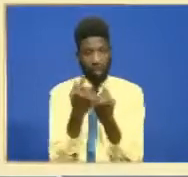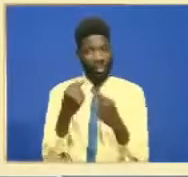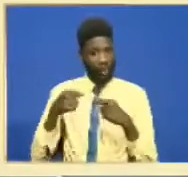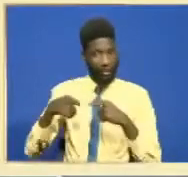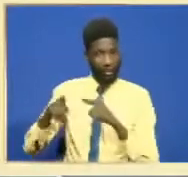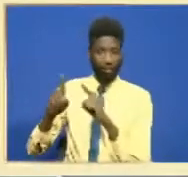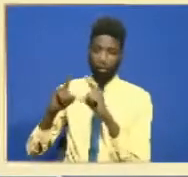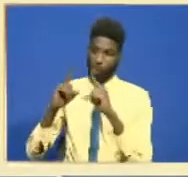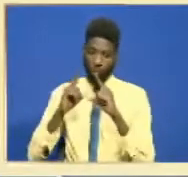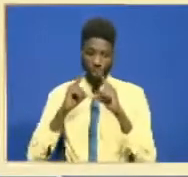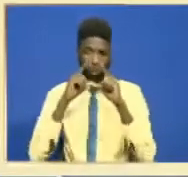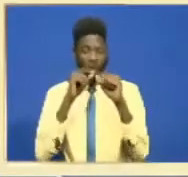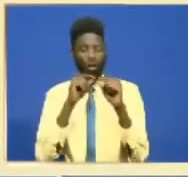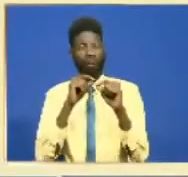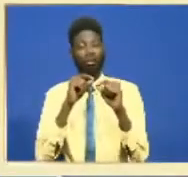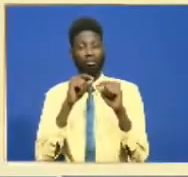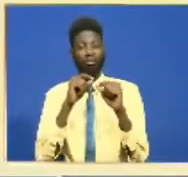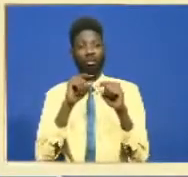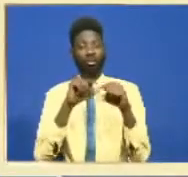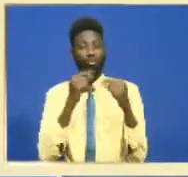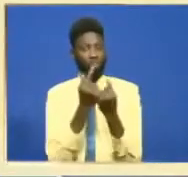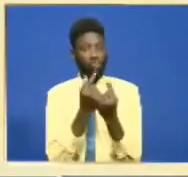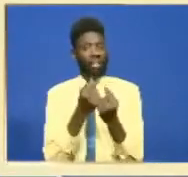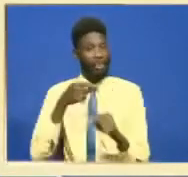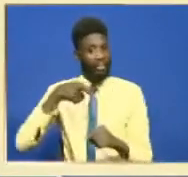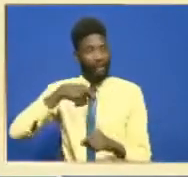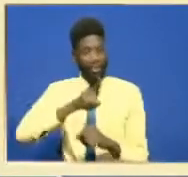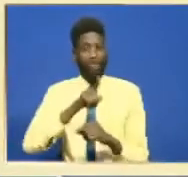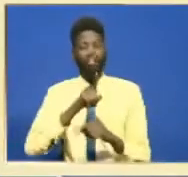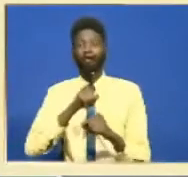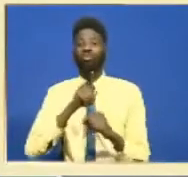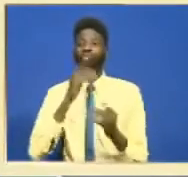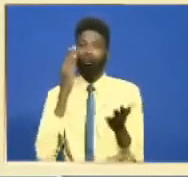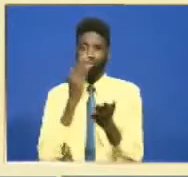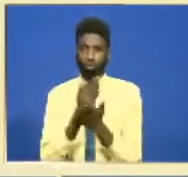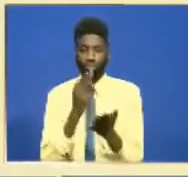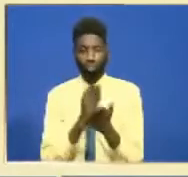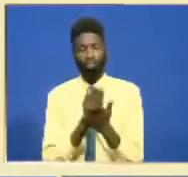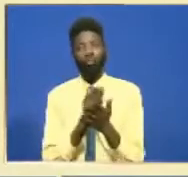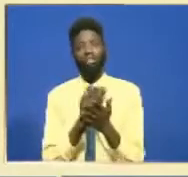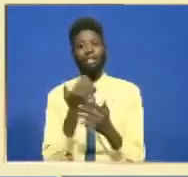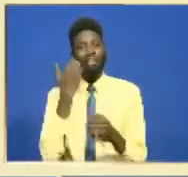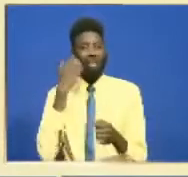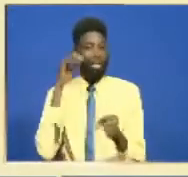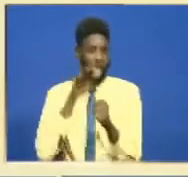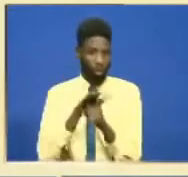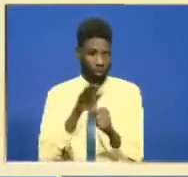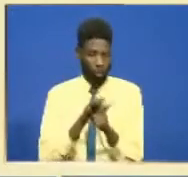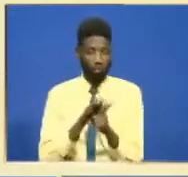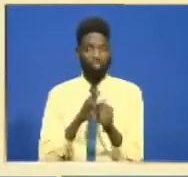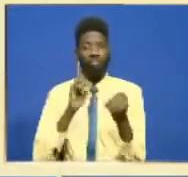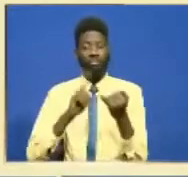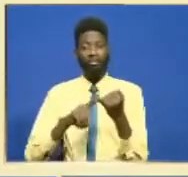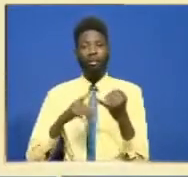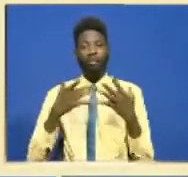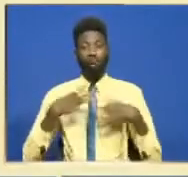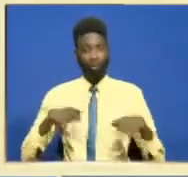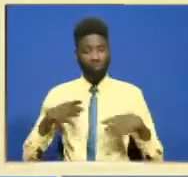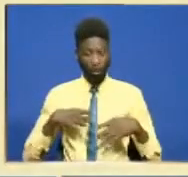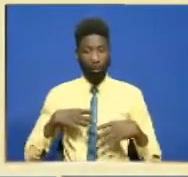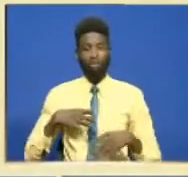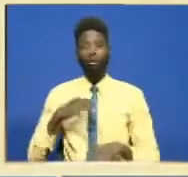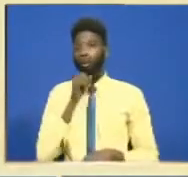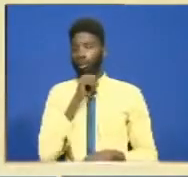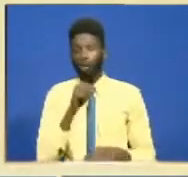is actually the one that is facing the high number of fatalities in the hospitals. These including the elderly, the pregnant, and the ones with their